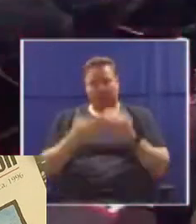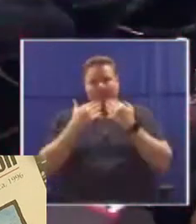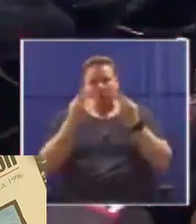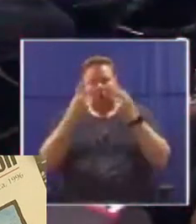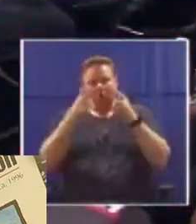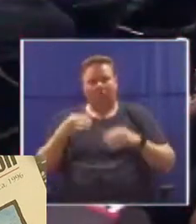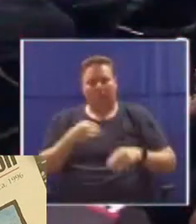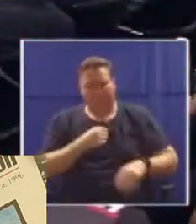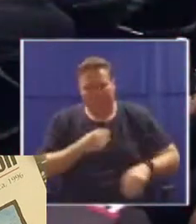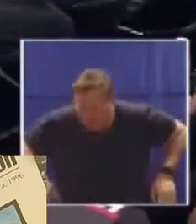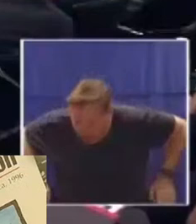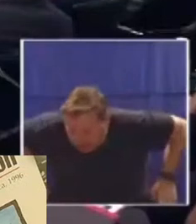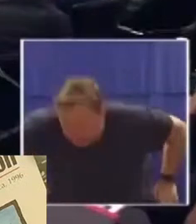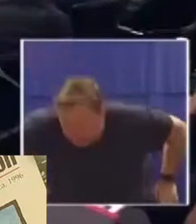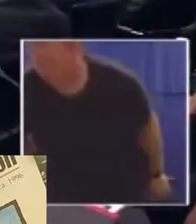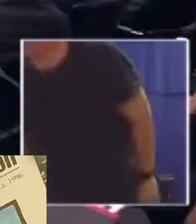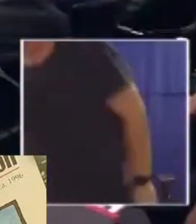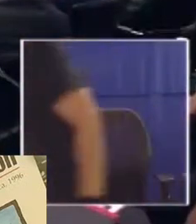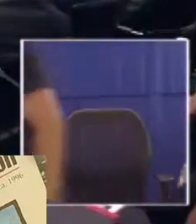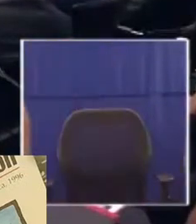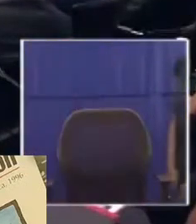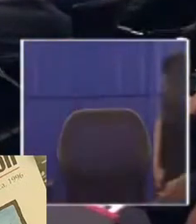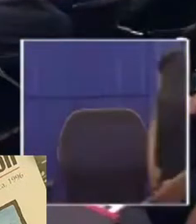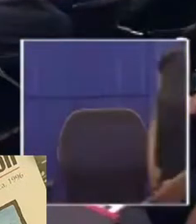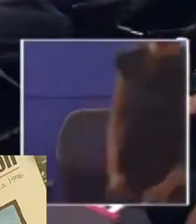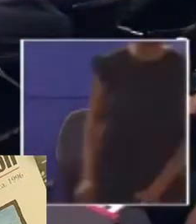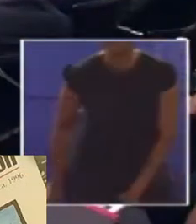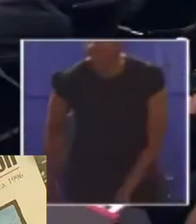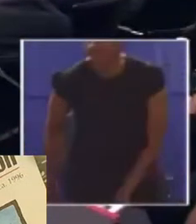Member. The AIC.